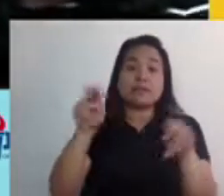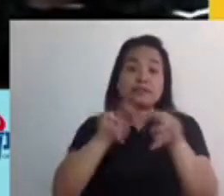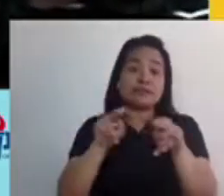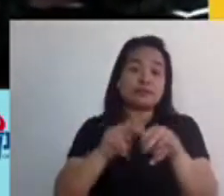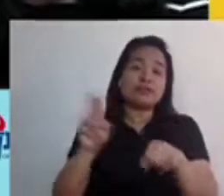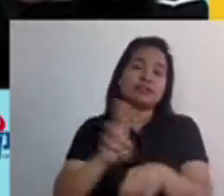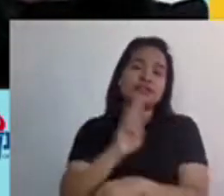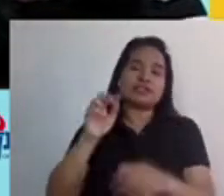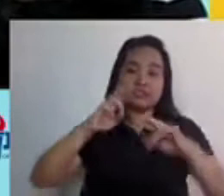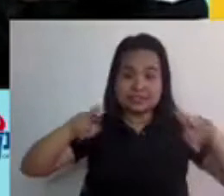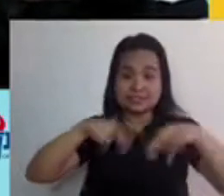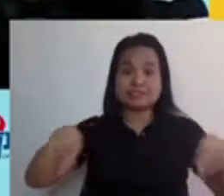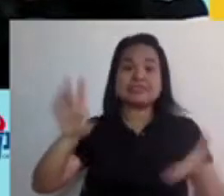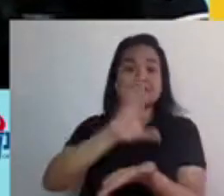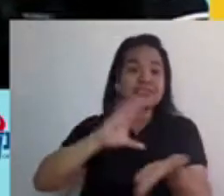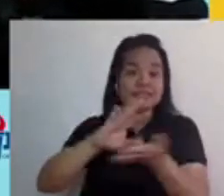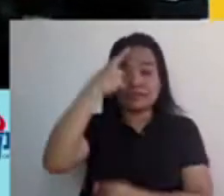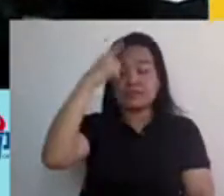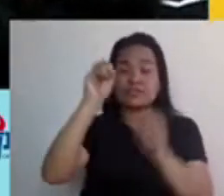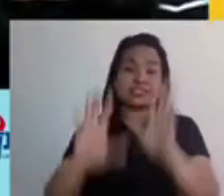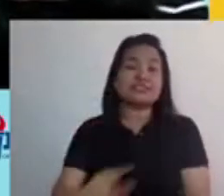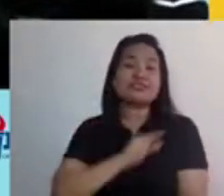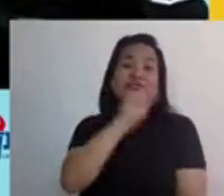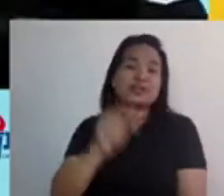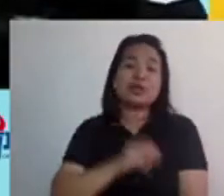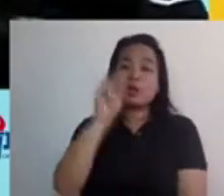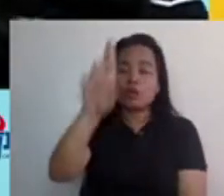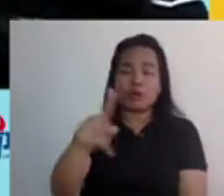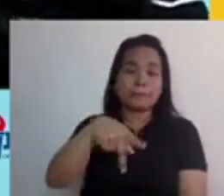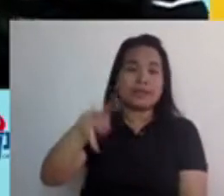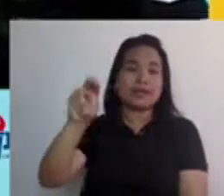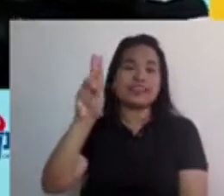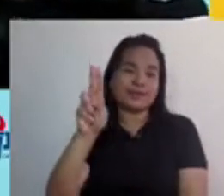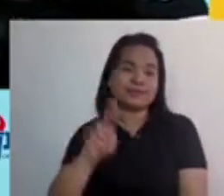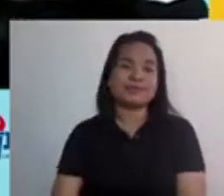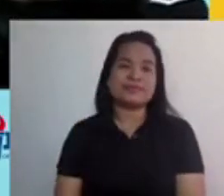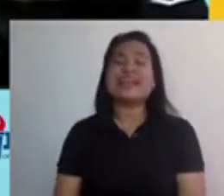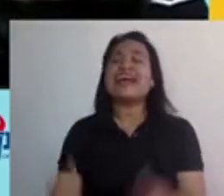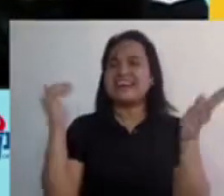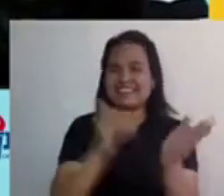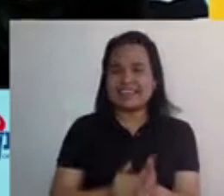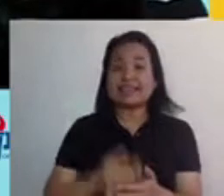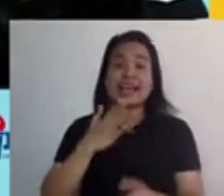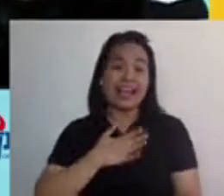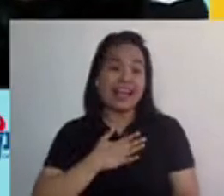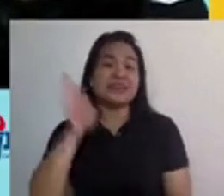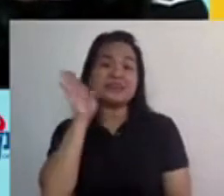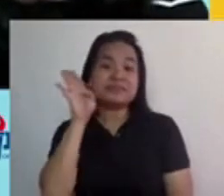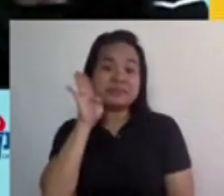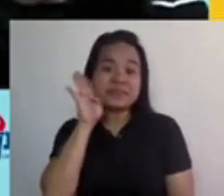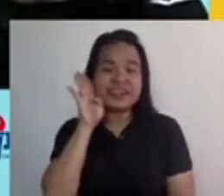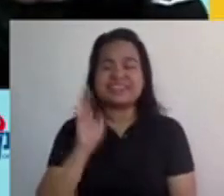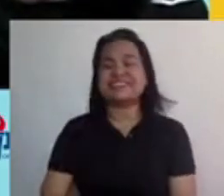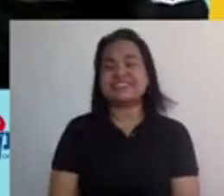Teacher Quality, or the PNU RCTQ. So once again, I am Bianca of the BHROD HRDB.